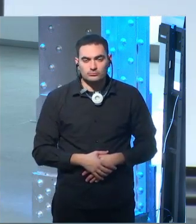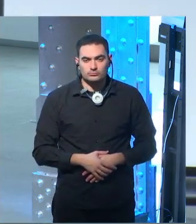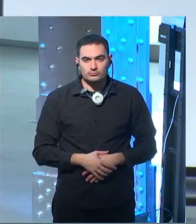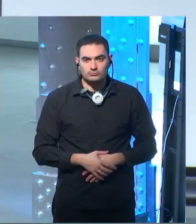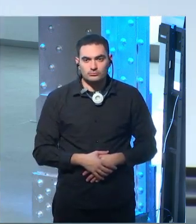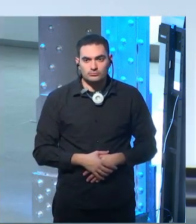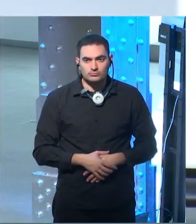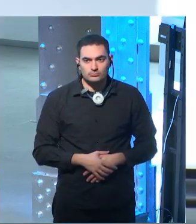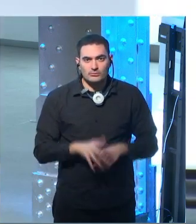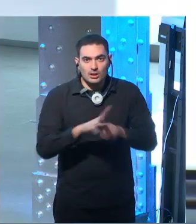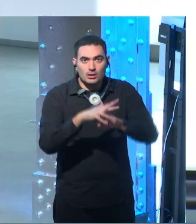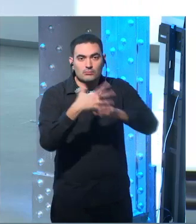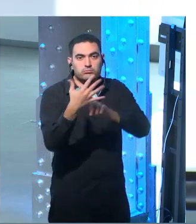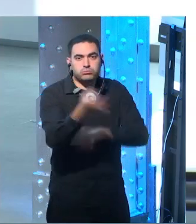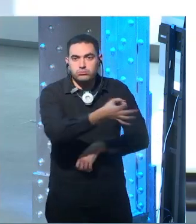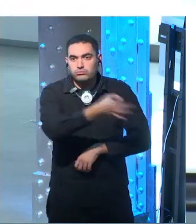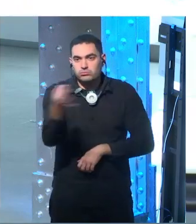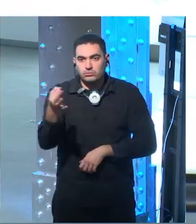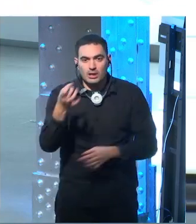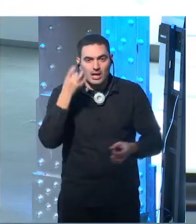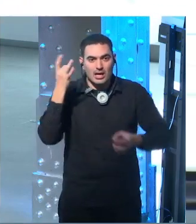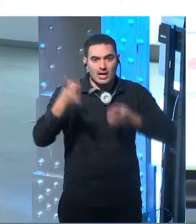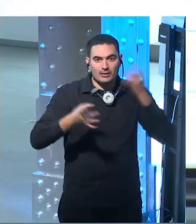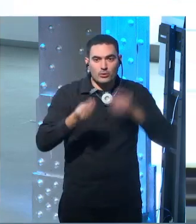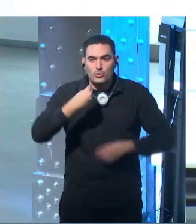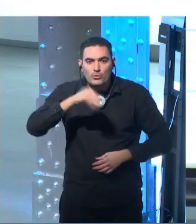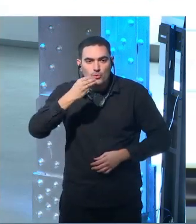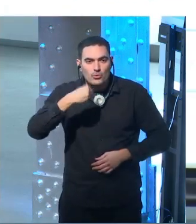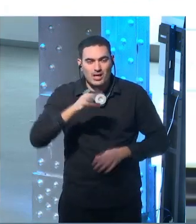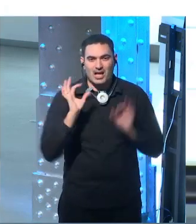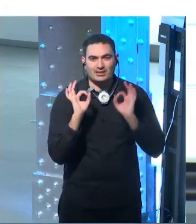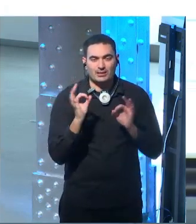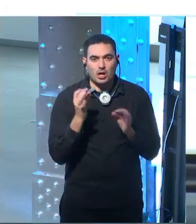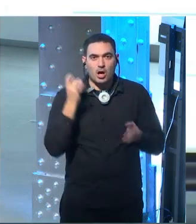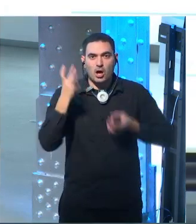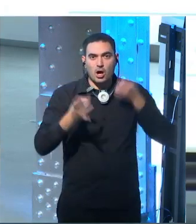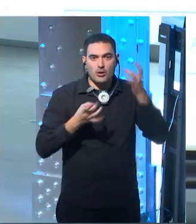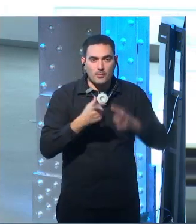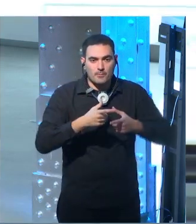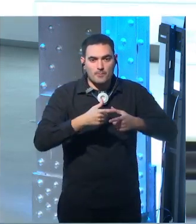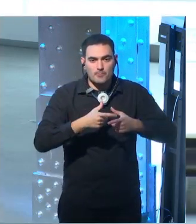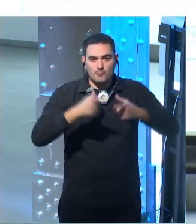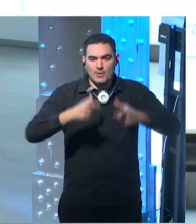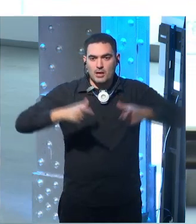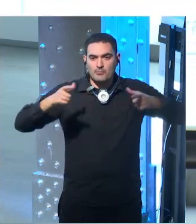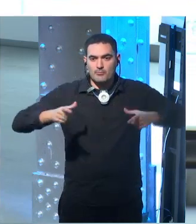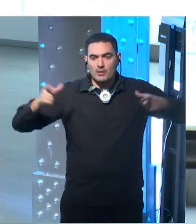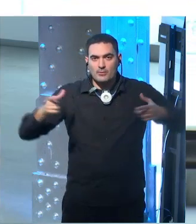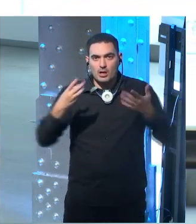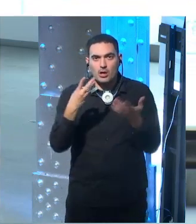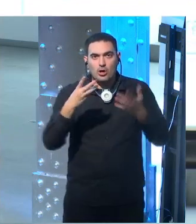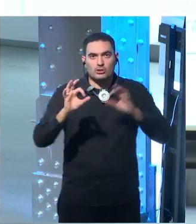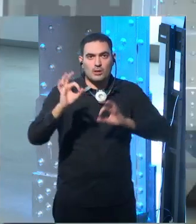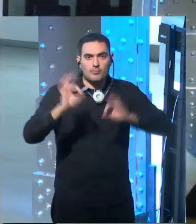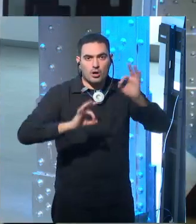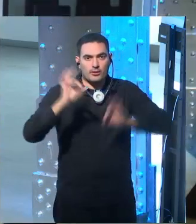by 800%, the share that we take out of our